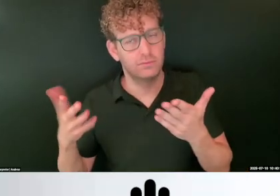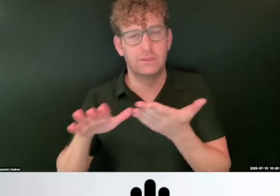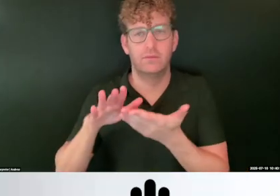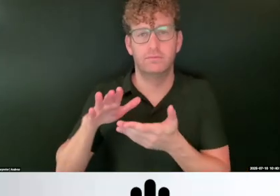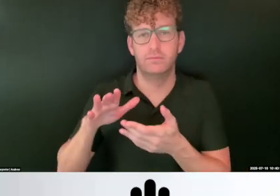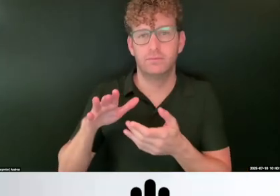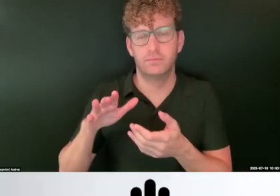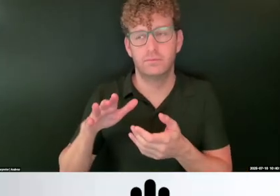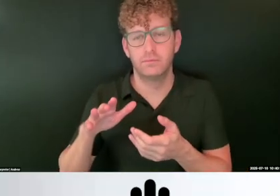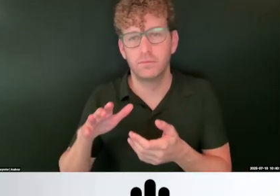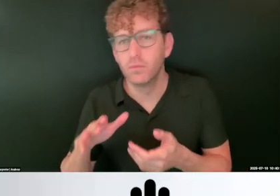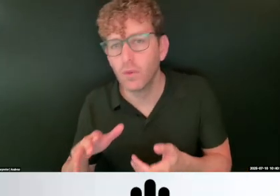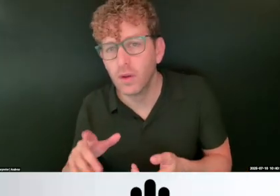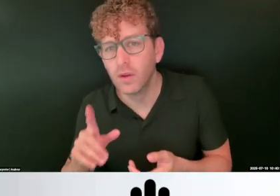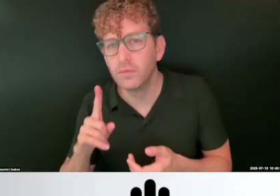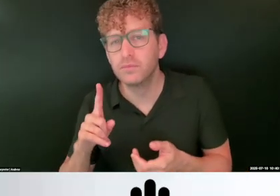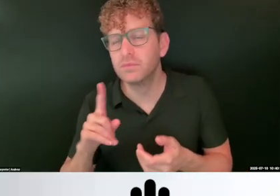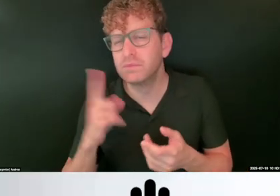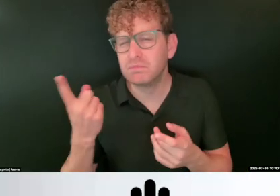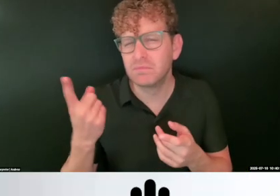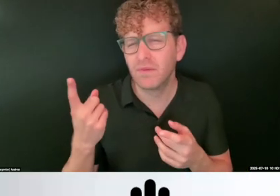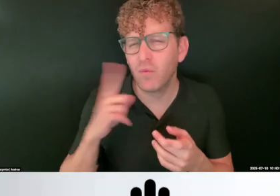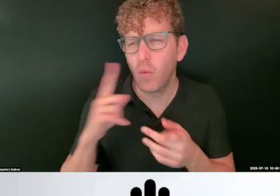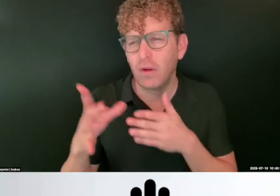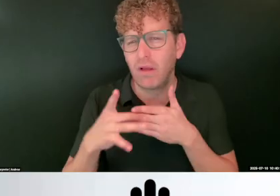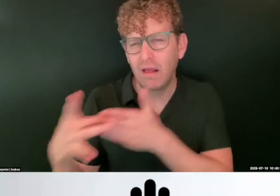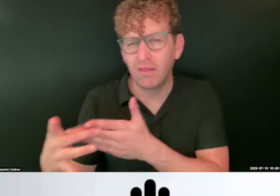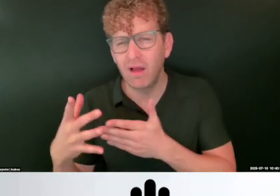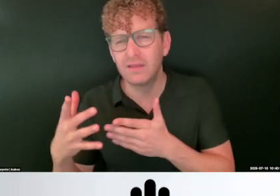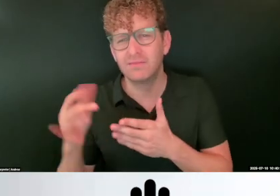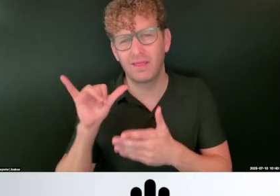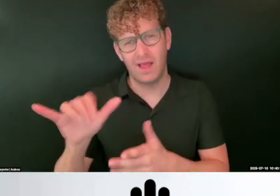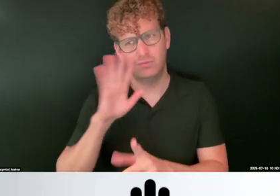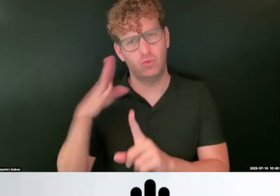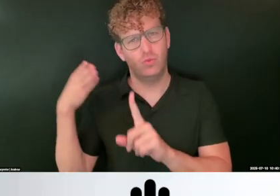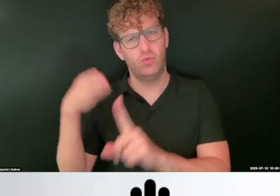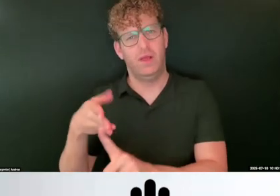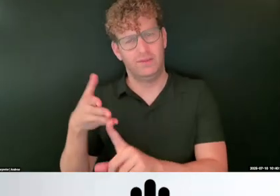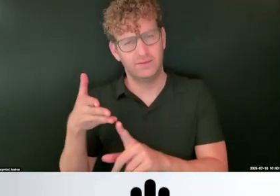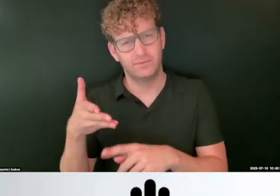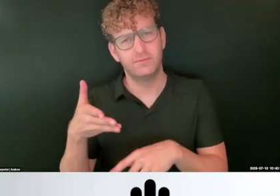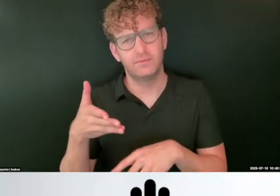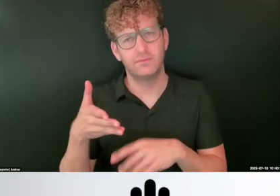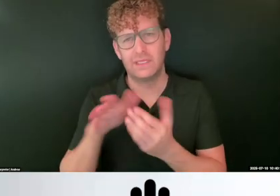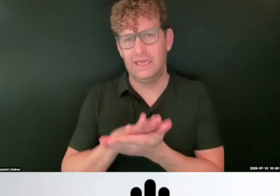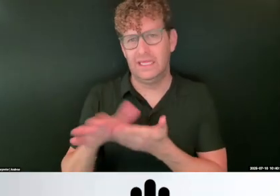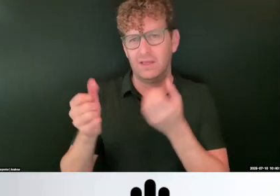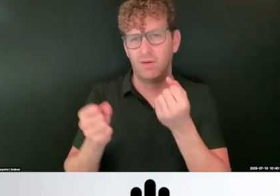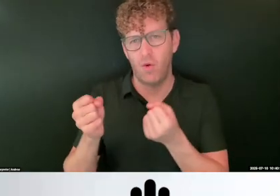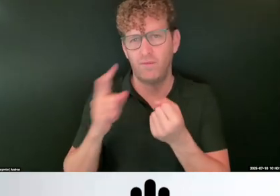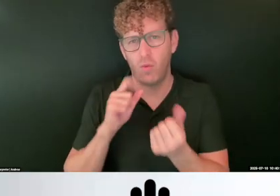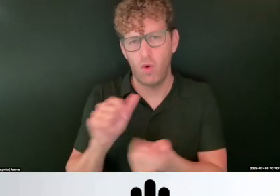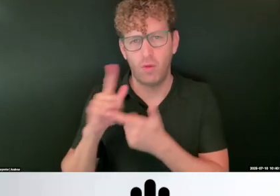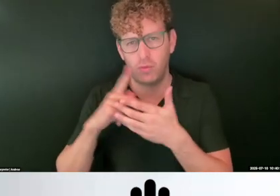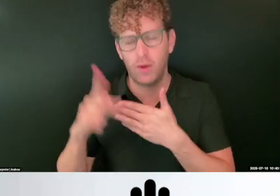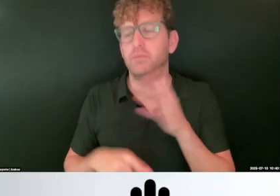guidelines, but it's directed towards the Clean Cars for All program. Gotcha. Okay. Thank you very much. Mhm.